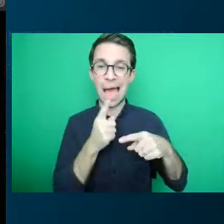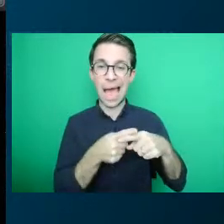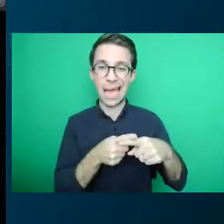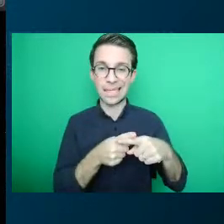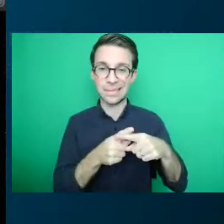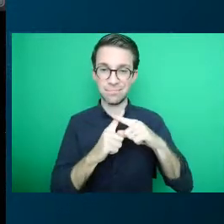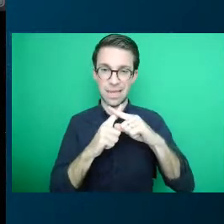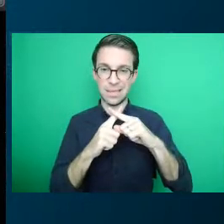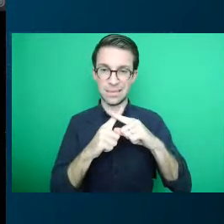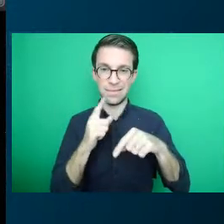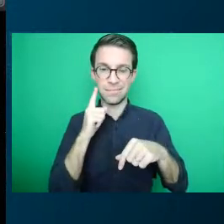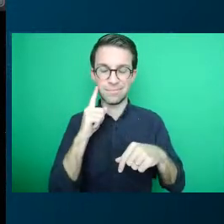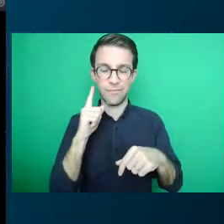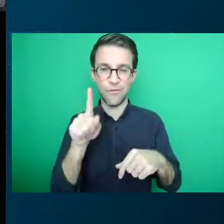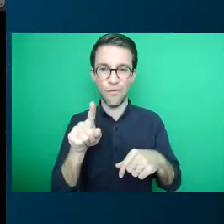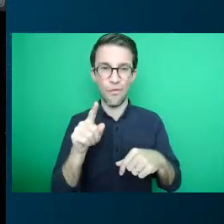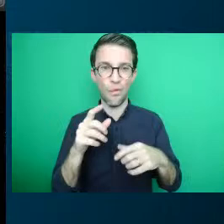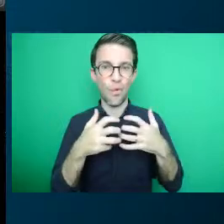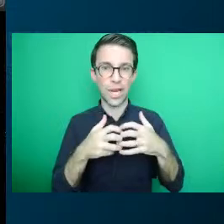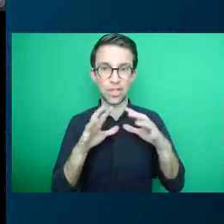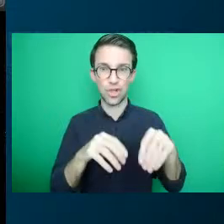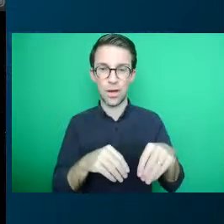So there's 60,